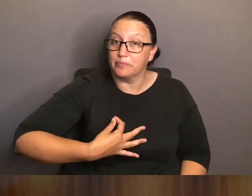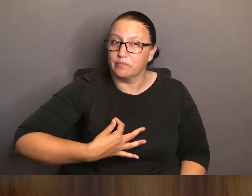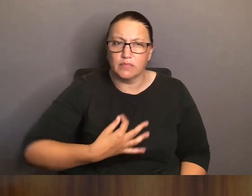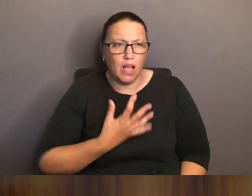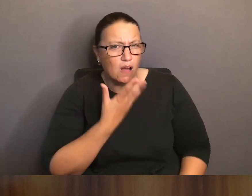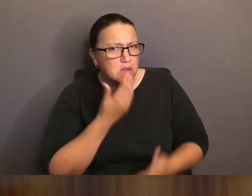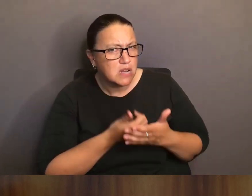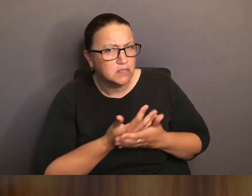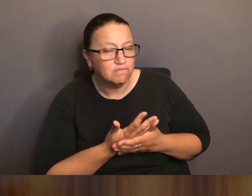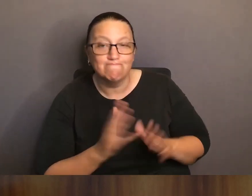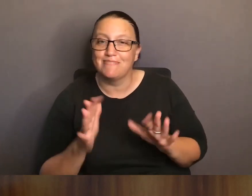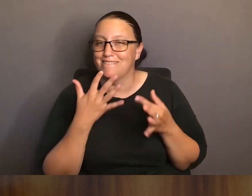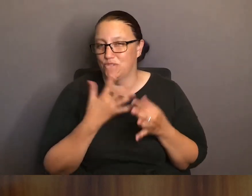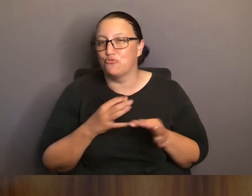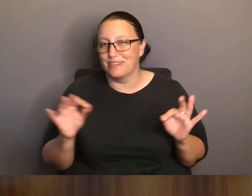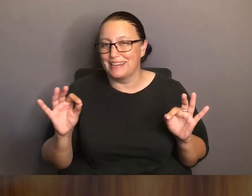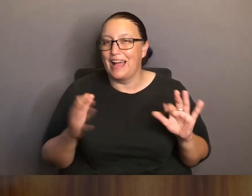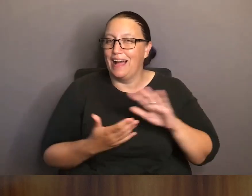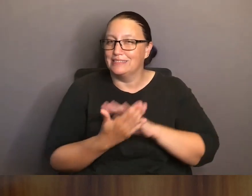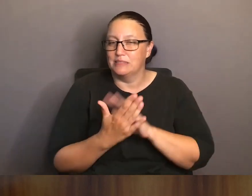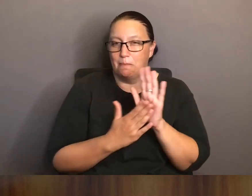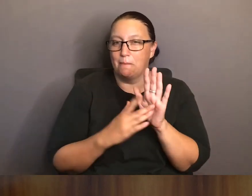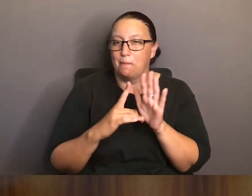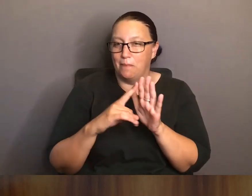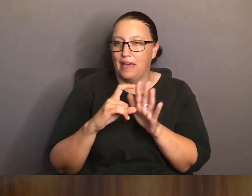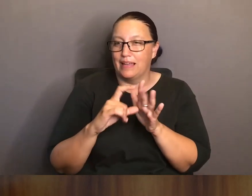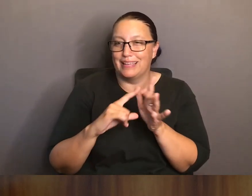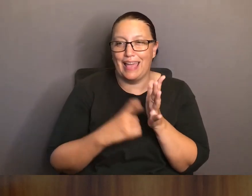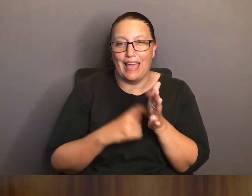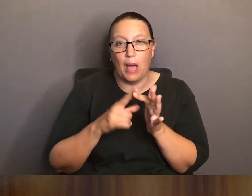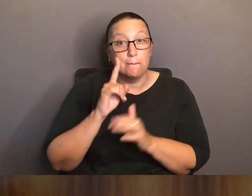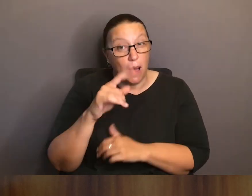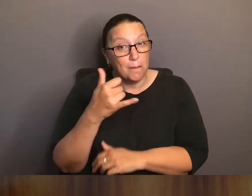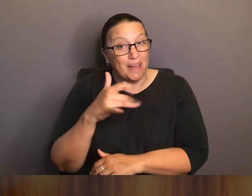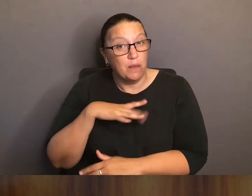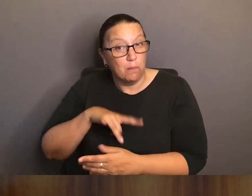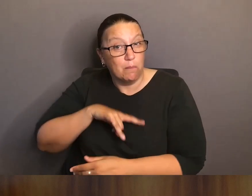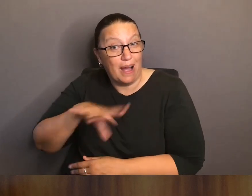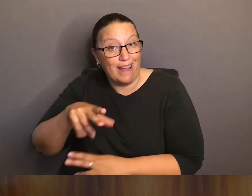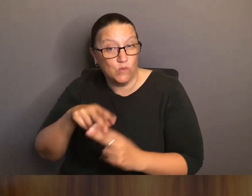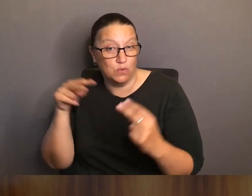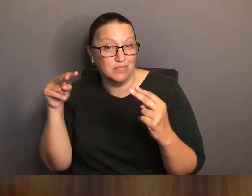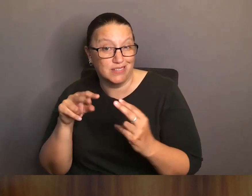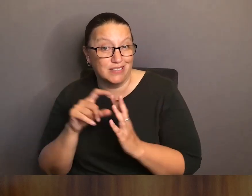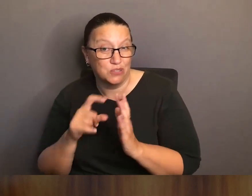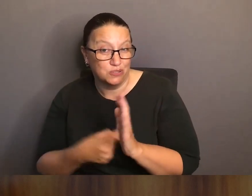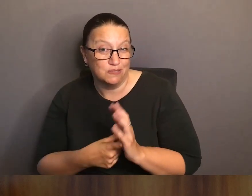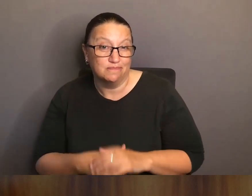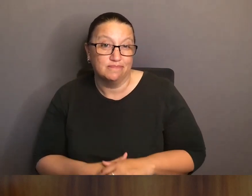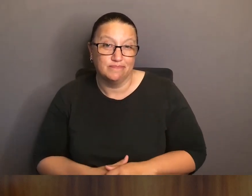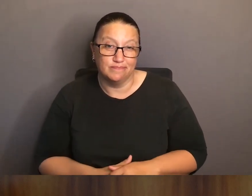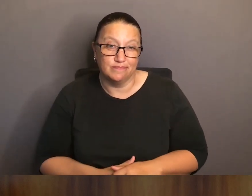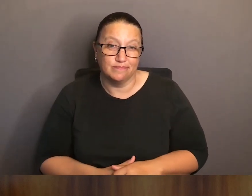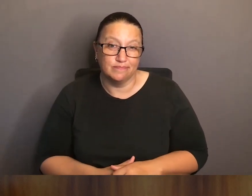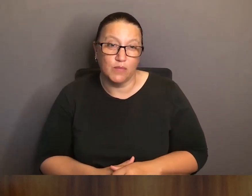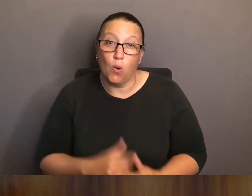Medicare, but do check with your healthcare provider about any consultation costs. A cervical screening should be done every 5